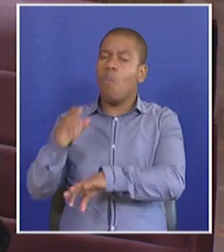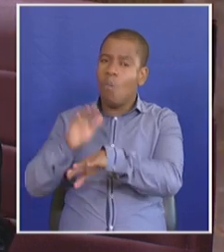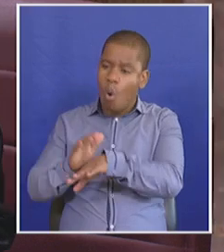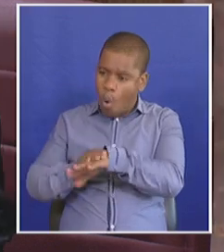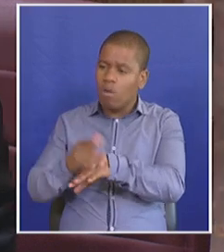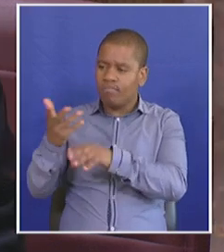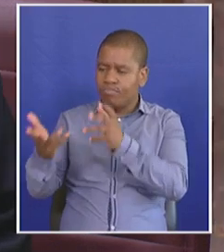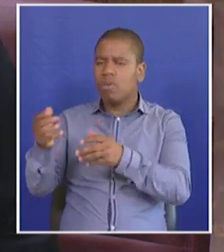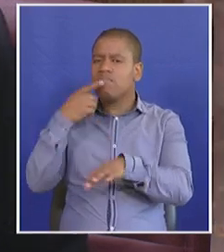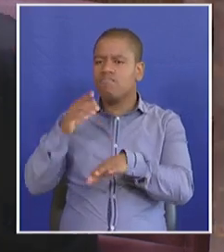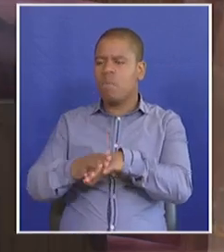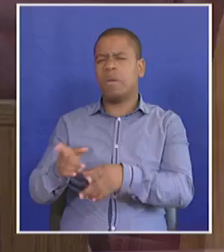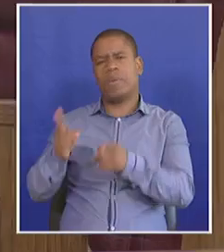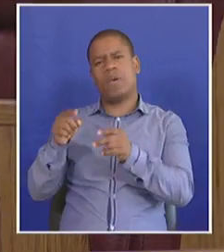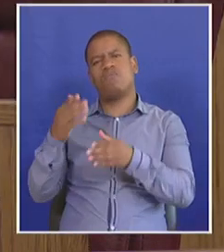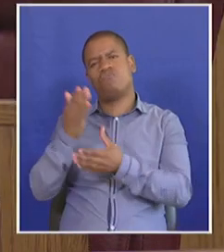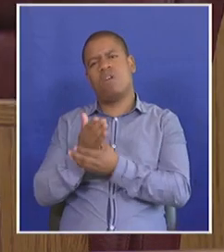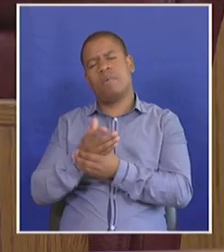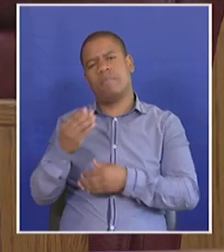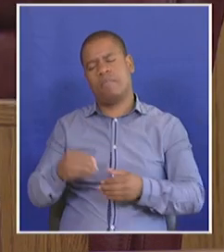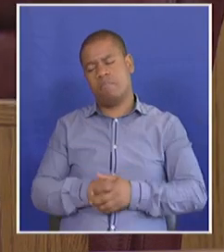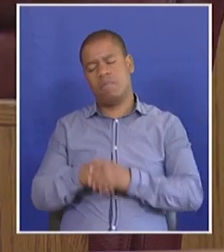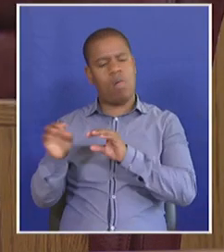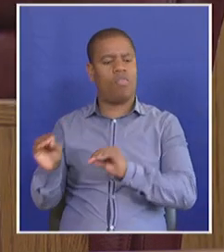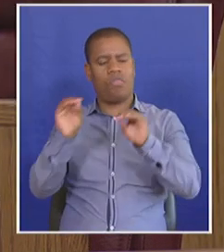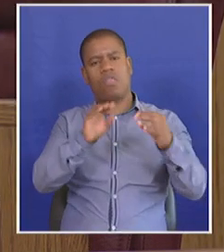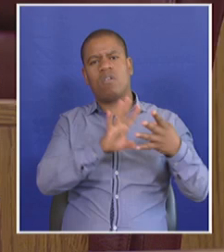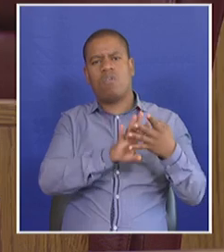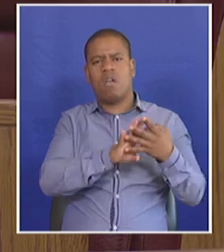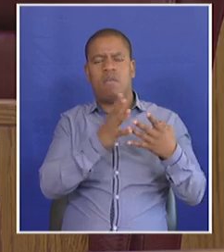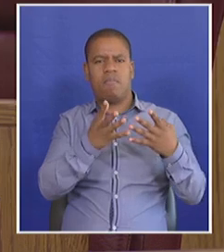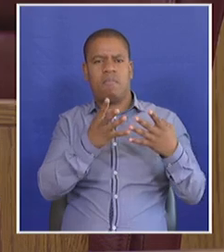held anywhere else. Thank you, Honorable Minister. Honorable Chad.